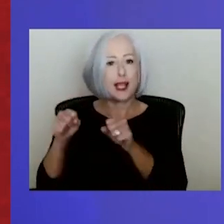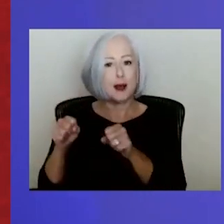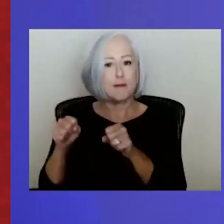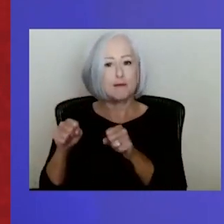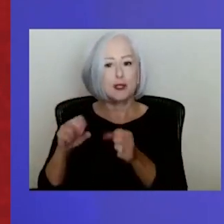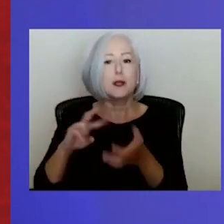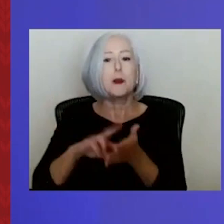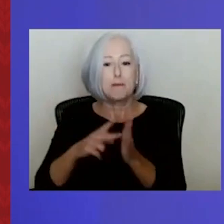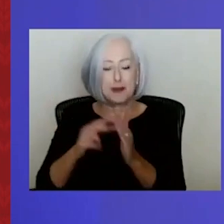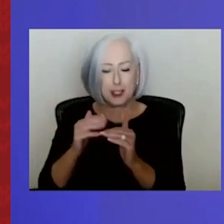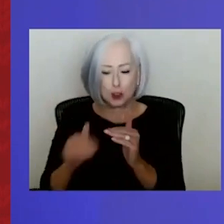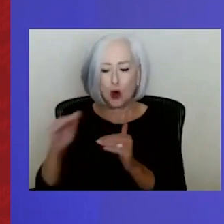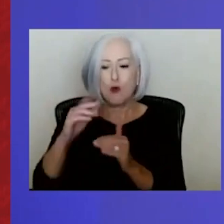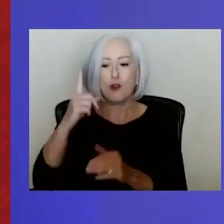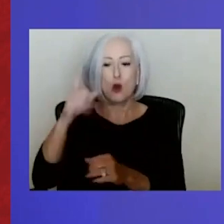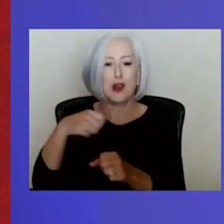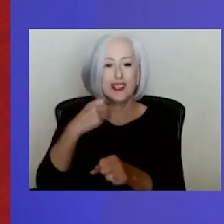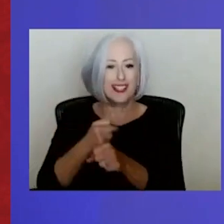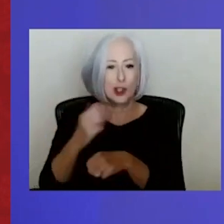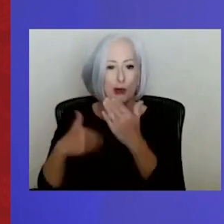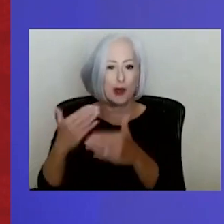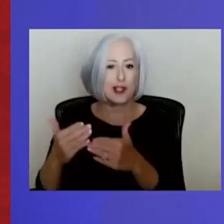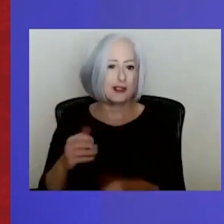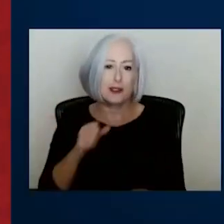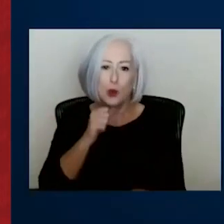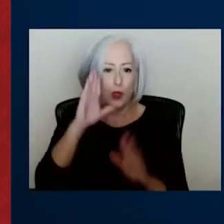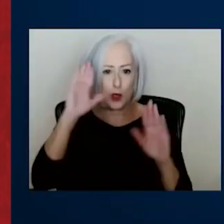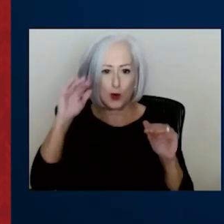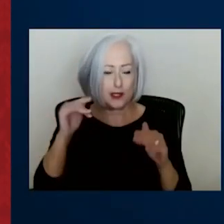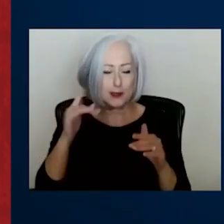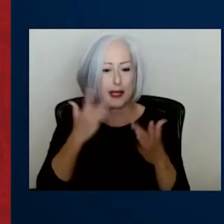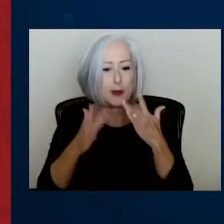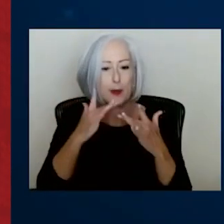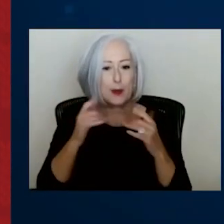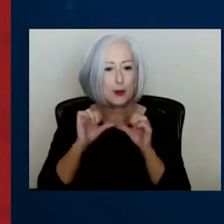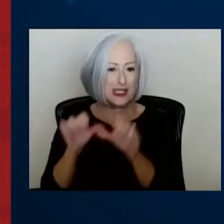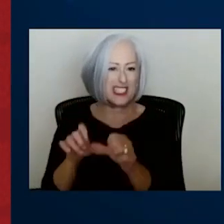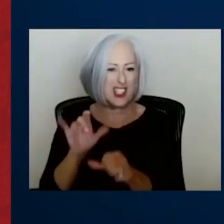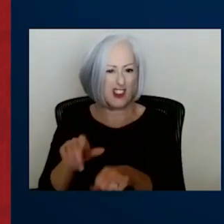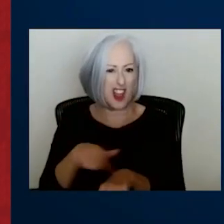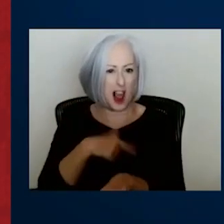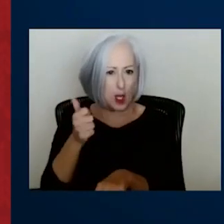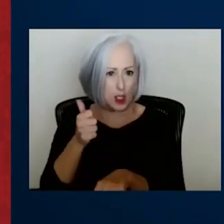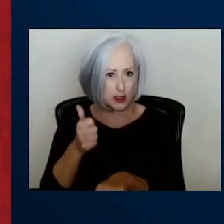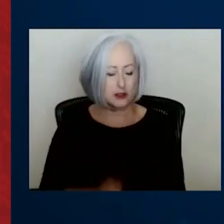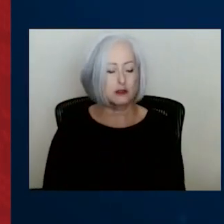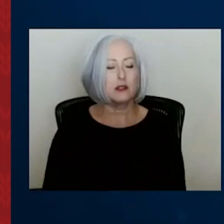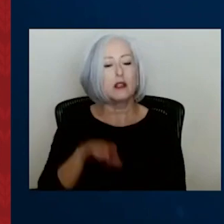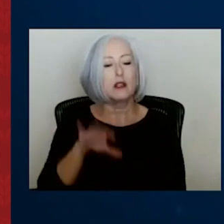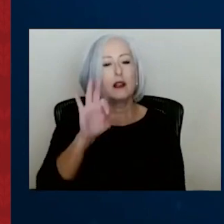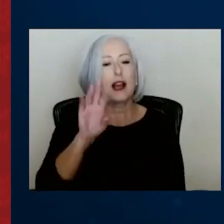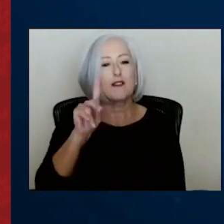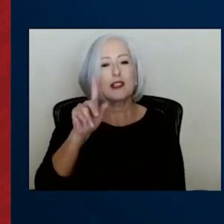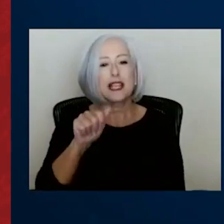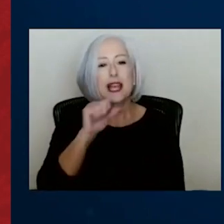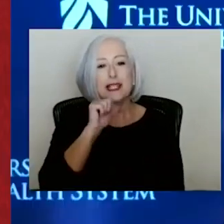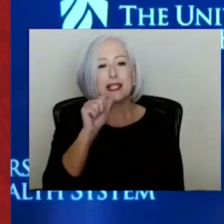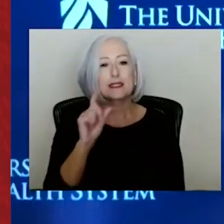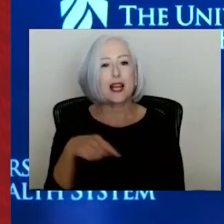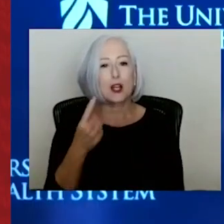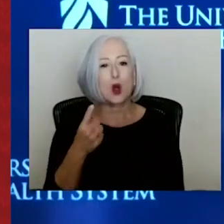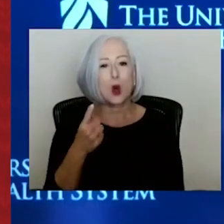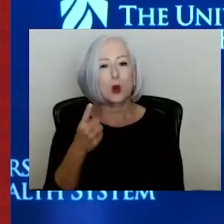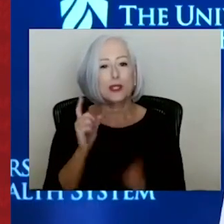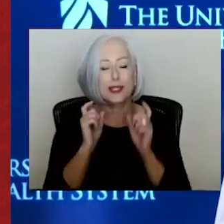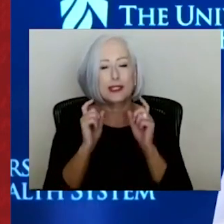up, and certainly we don't expect the shortage to last that long. And just to say, we have to remember that the FDA doesn't only do the drug, whether